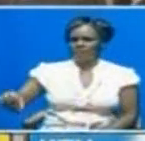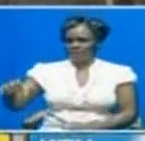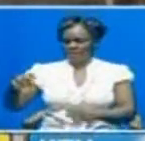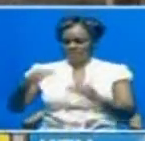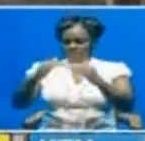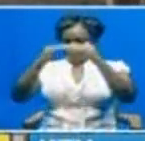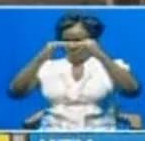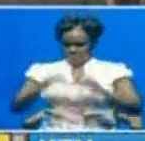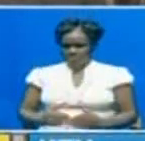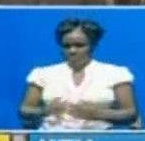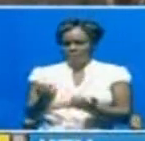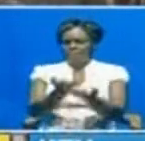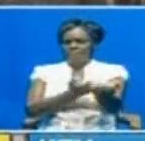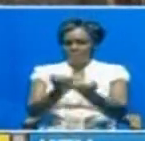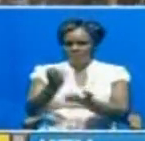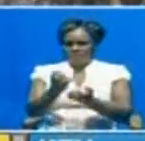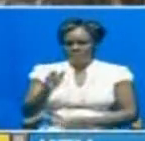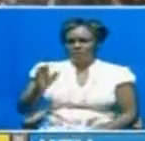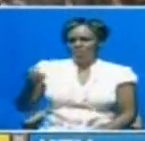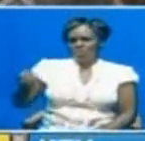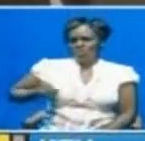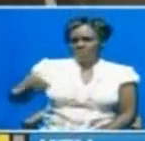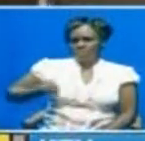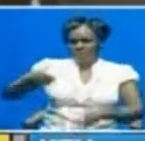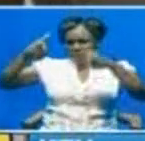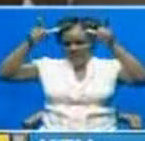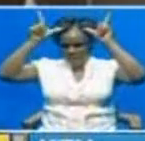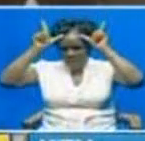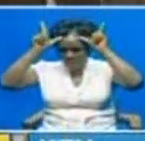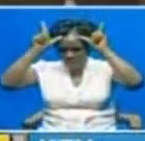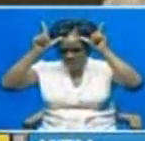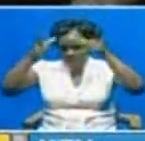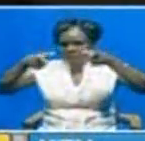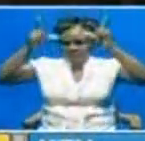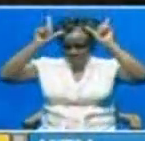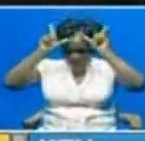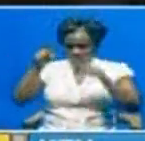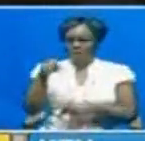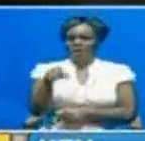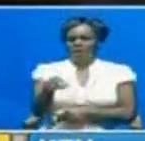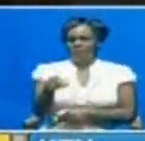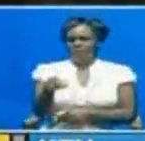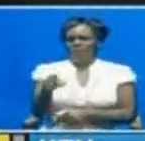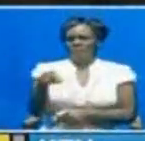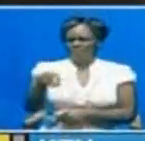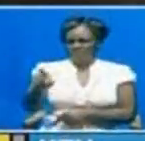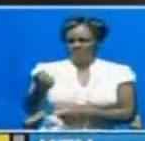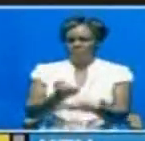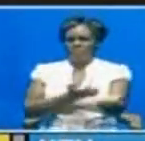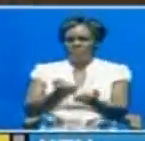we have the sale of the female heifers. These are the cattle that are